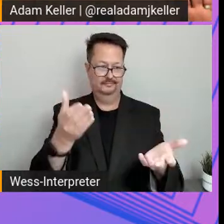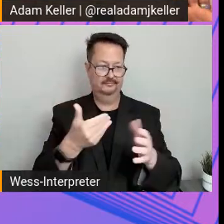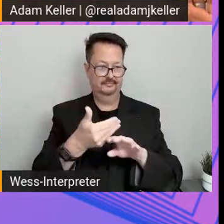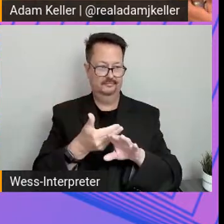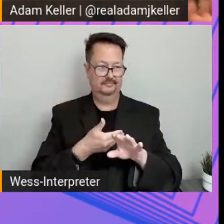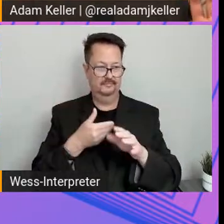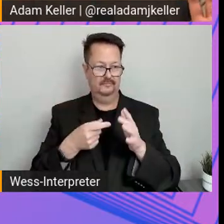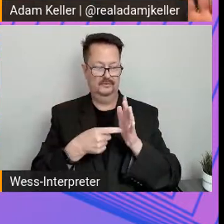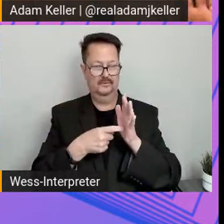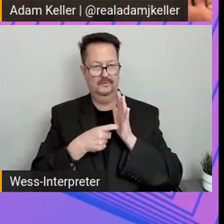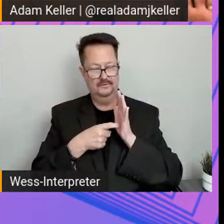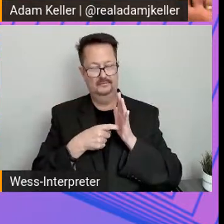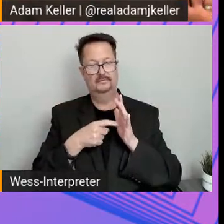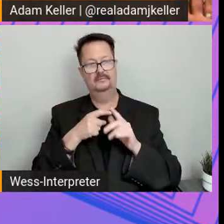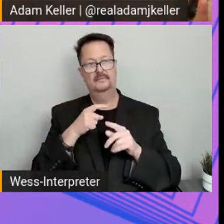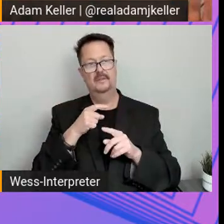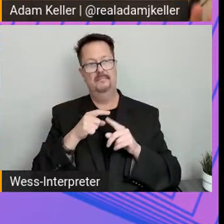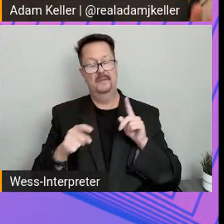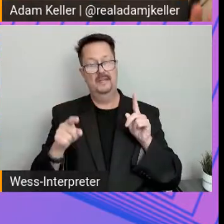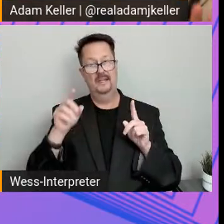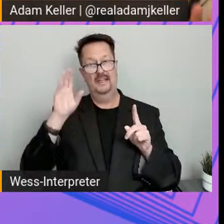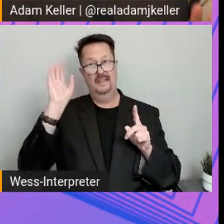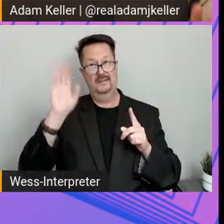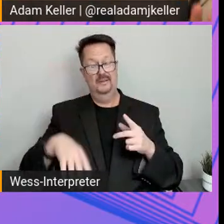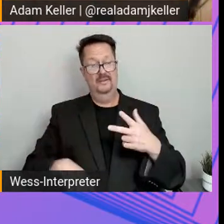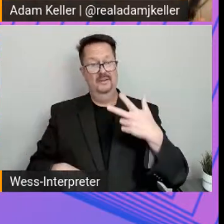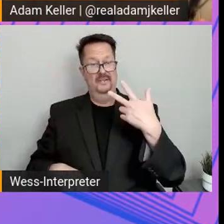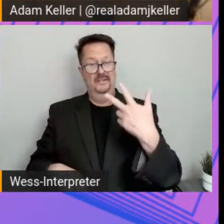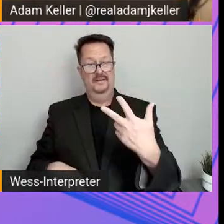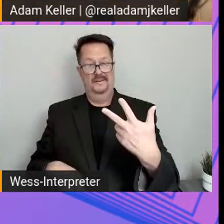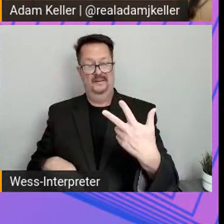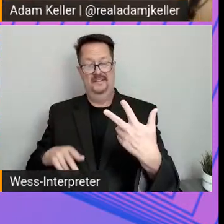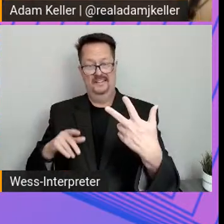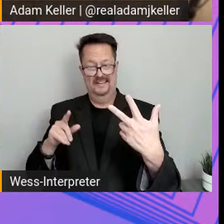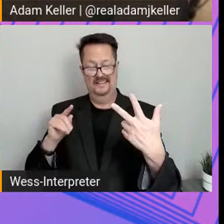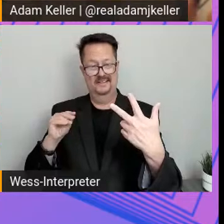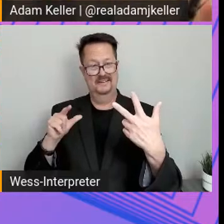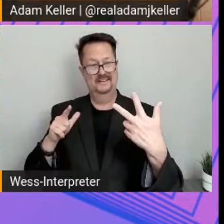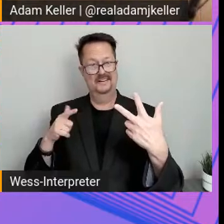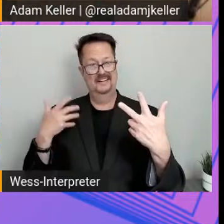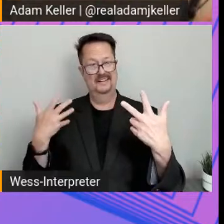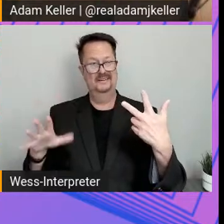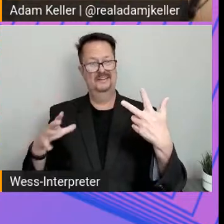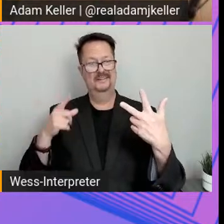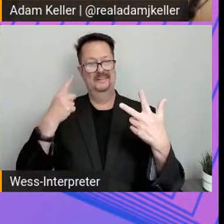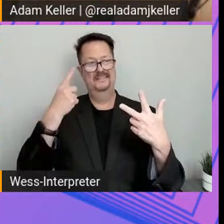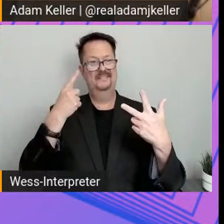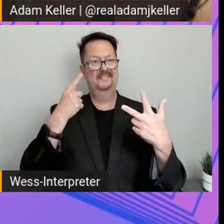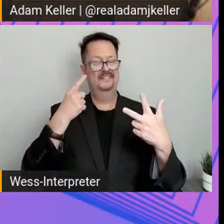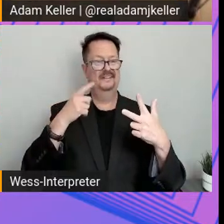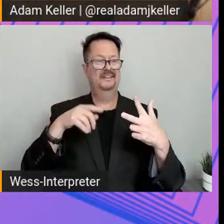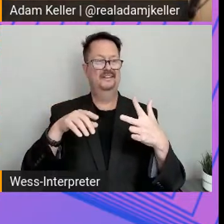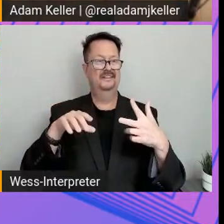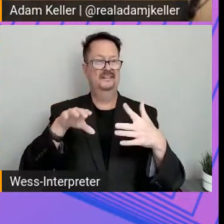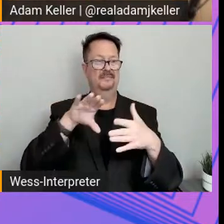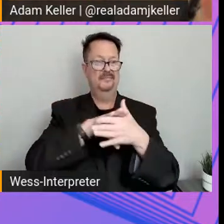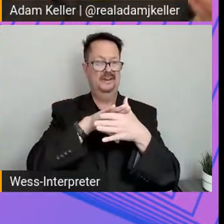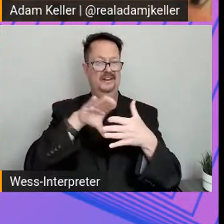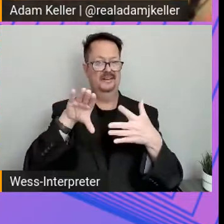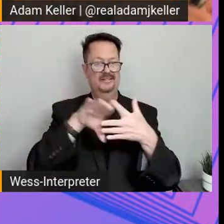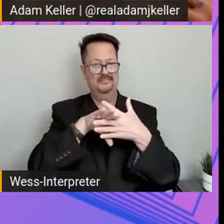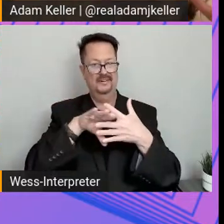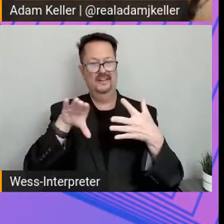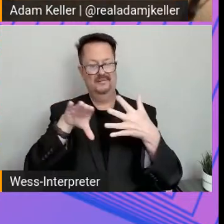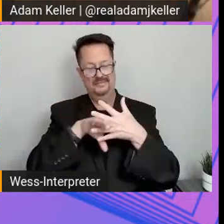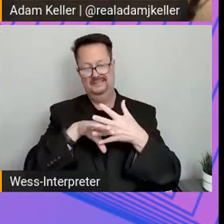but given that I was going to demo 3 tools, the last thing I wanted to do was have one break and spend time trying to figure that out. So if you